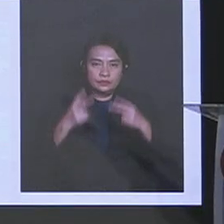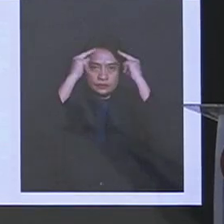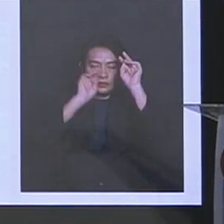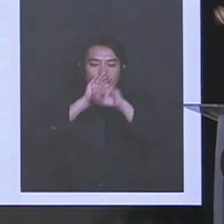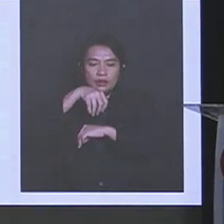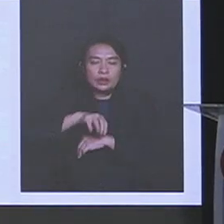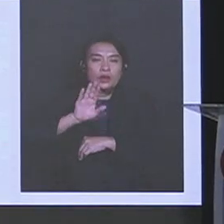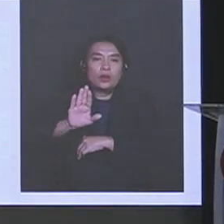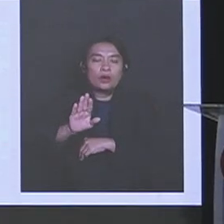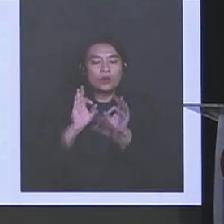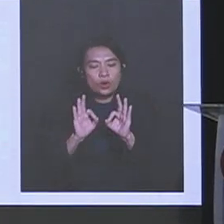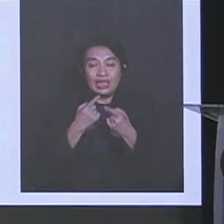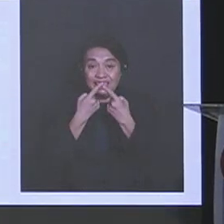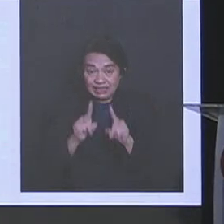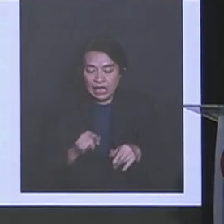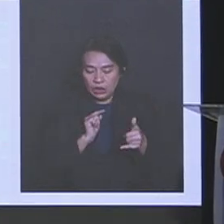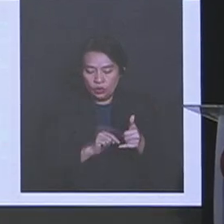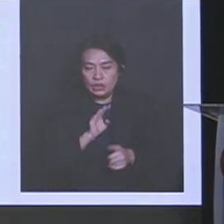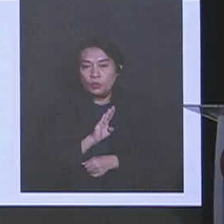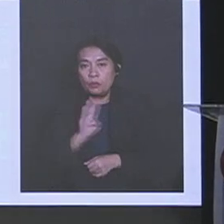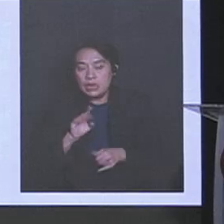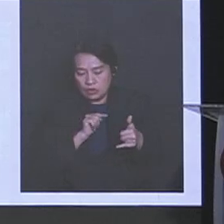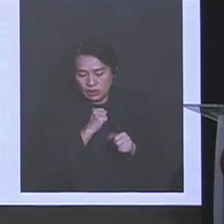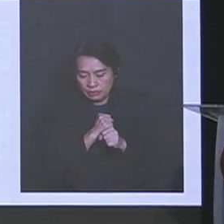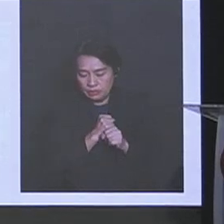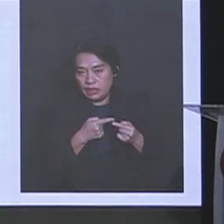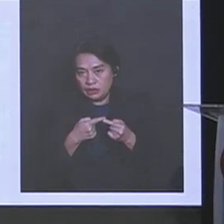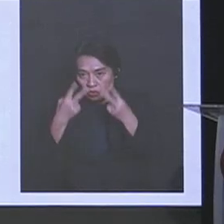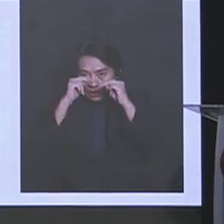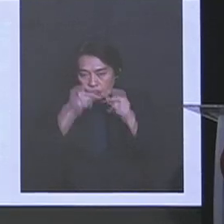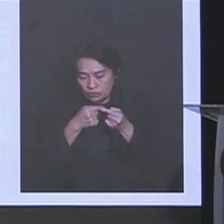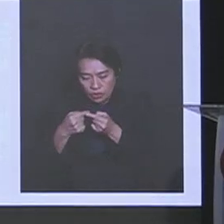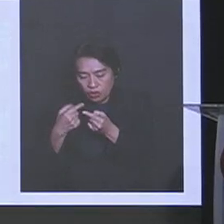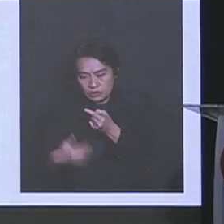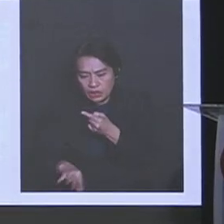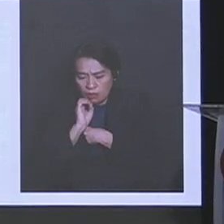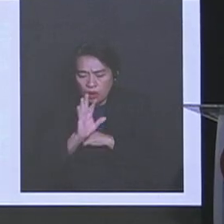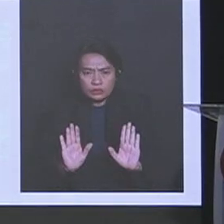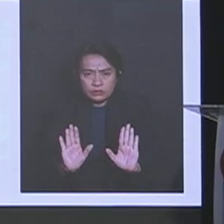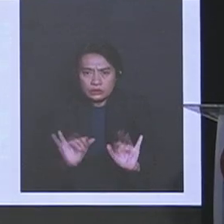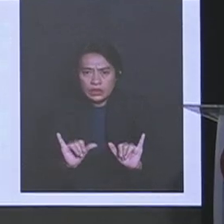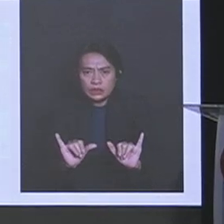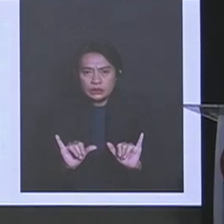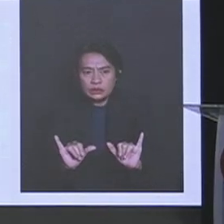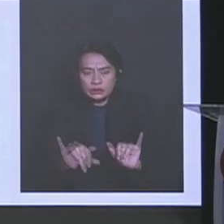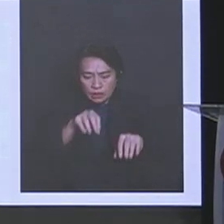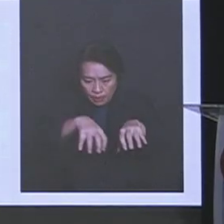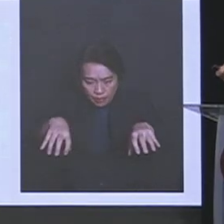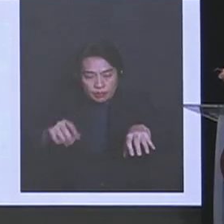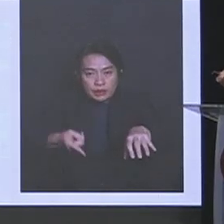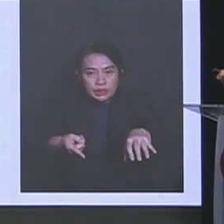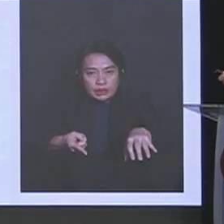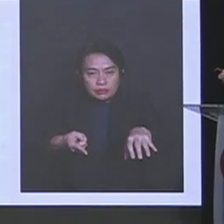these groups saying, we actually like this idea. Let's figure out a way to keep this structure and allow development to happen,